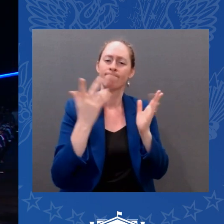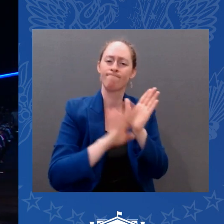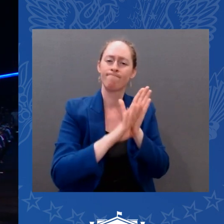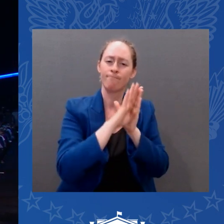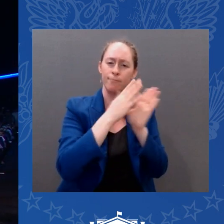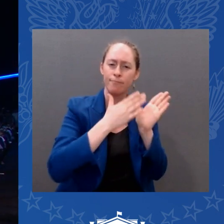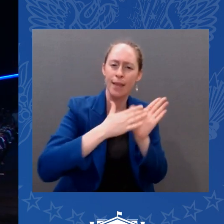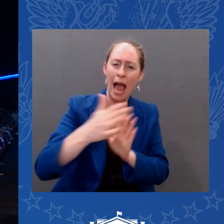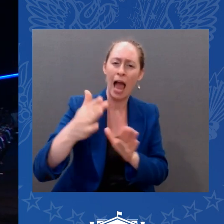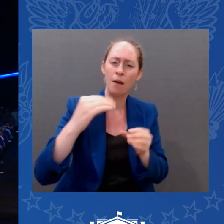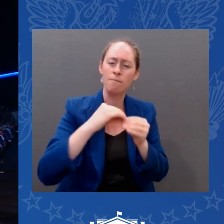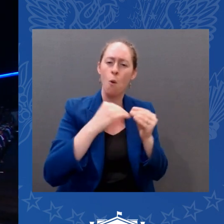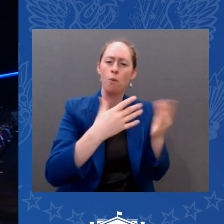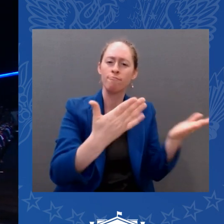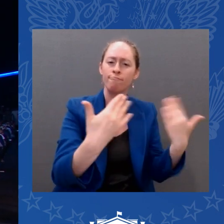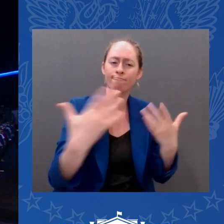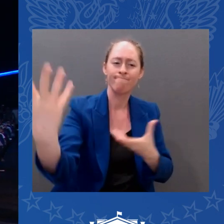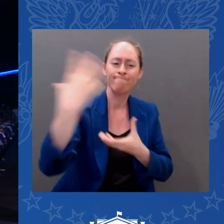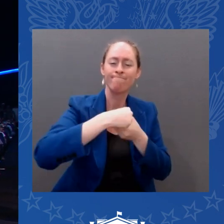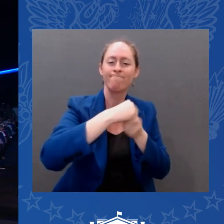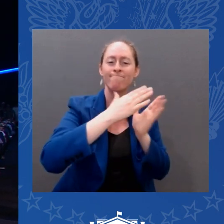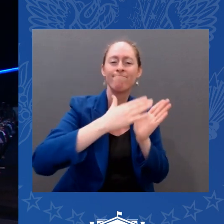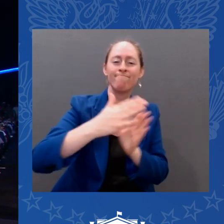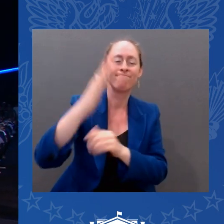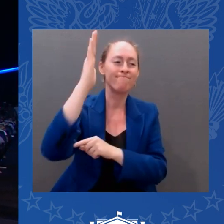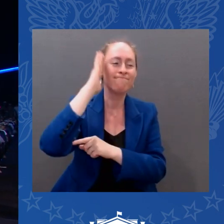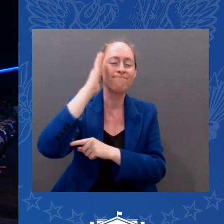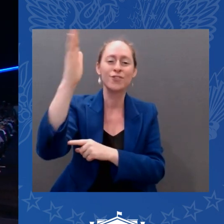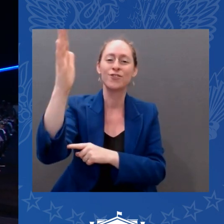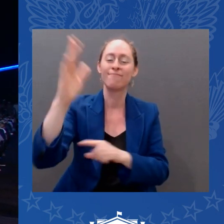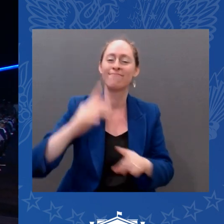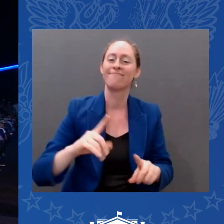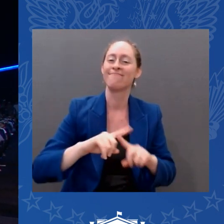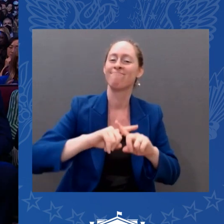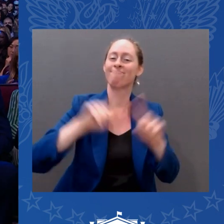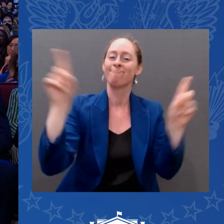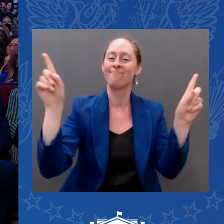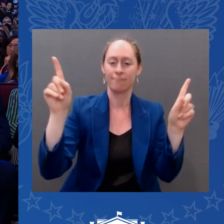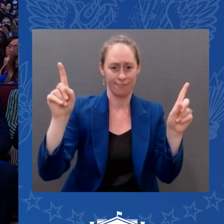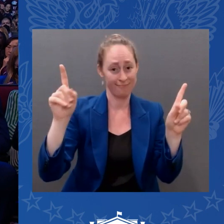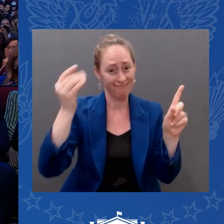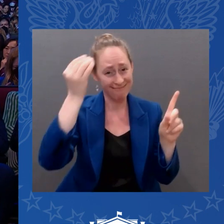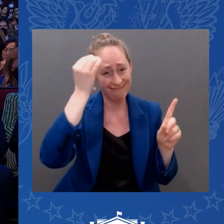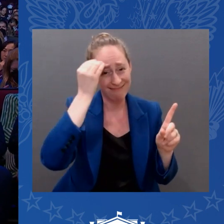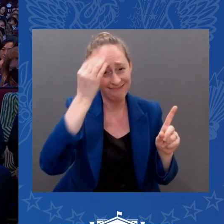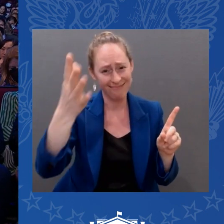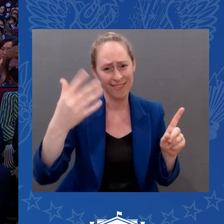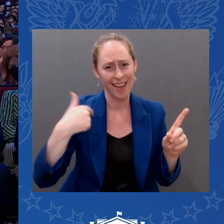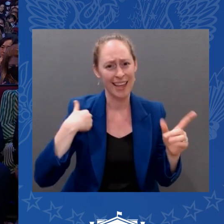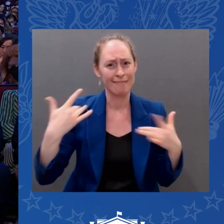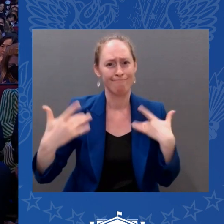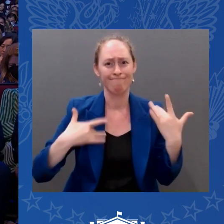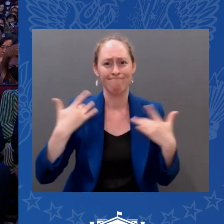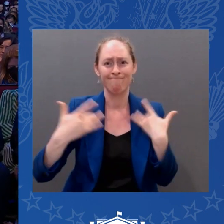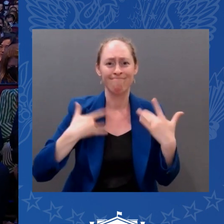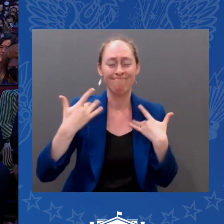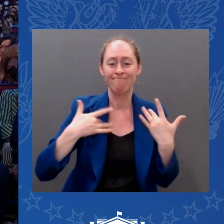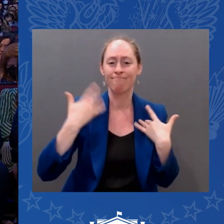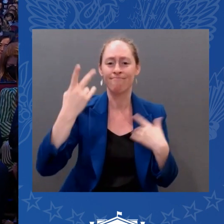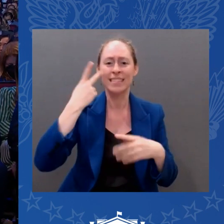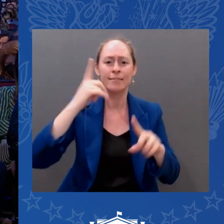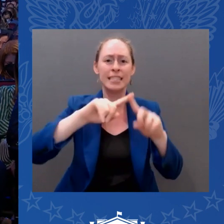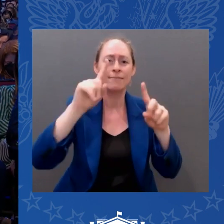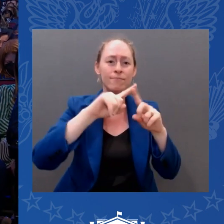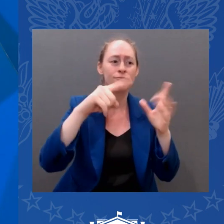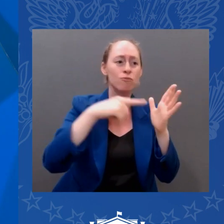representatives of so many different countries and communities. We are joined, of course, by heads of state,